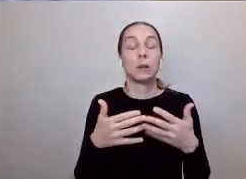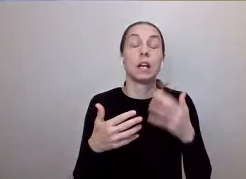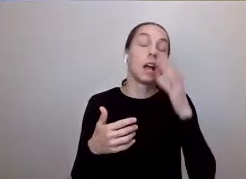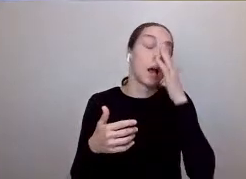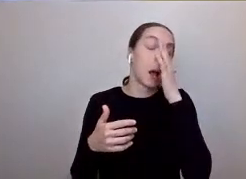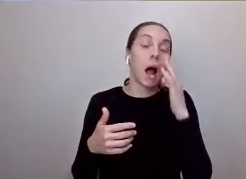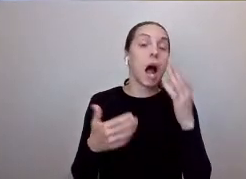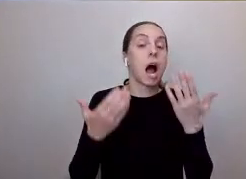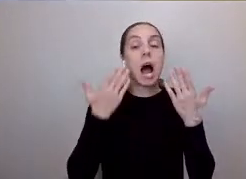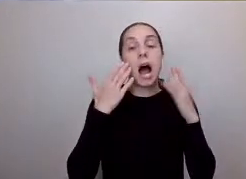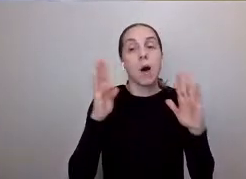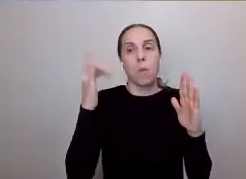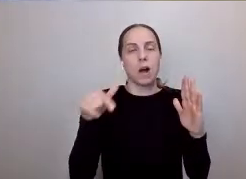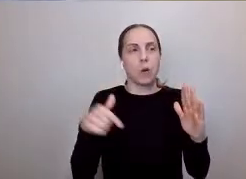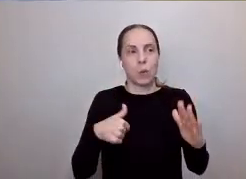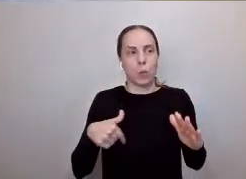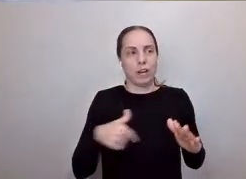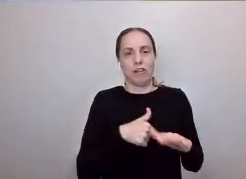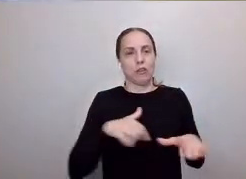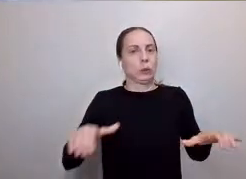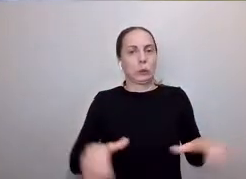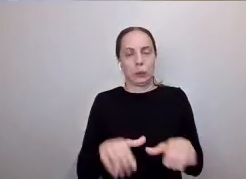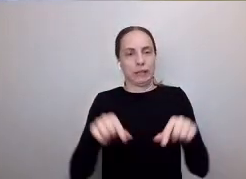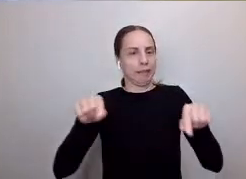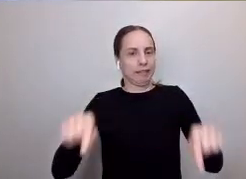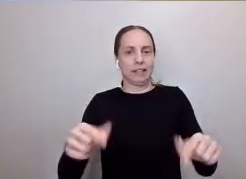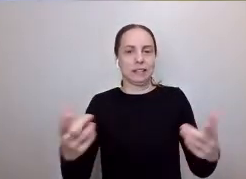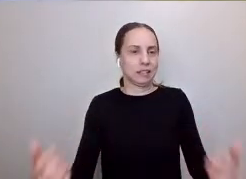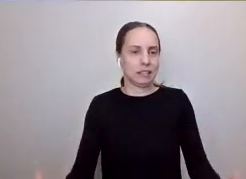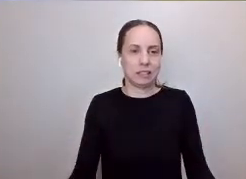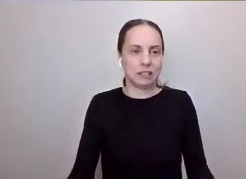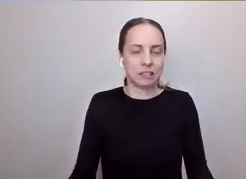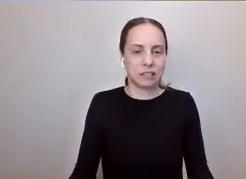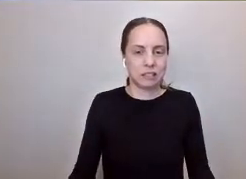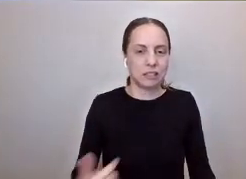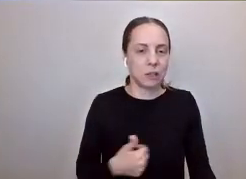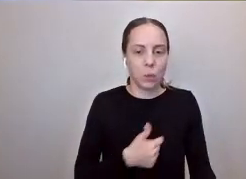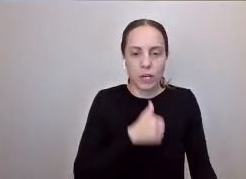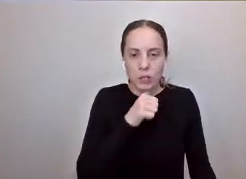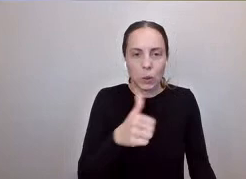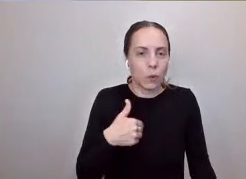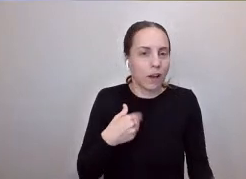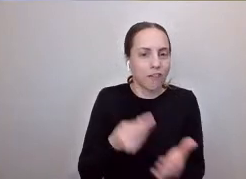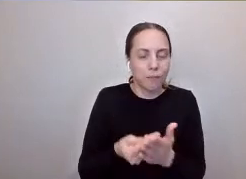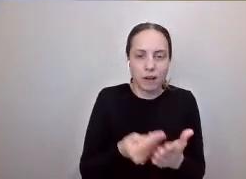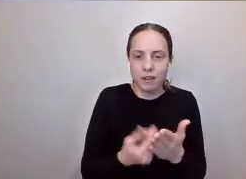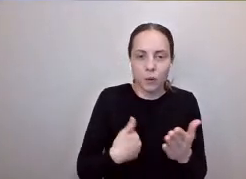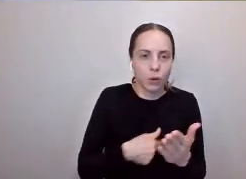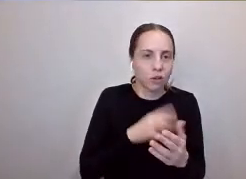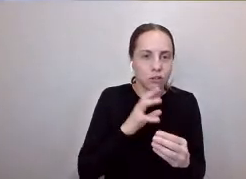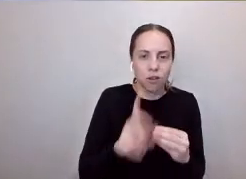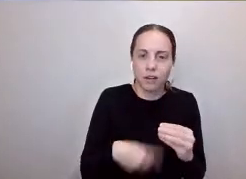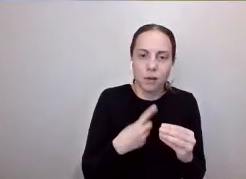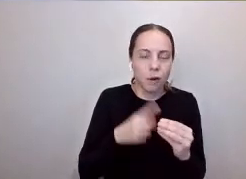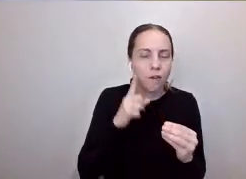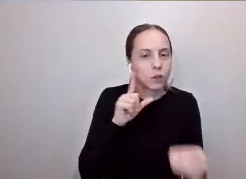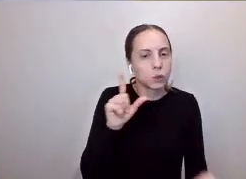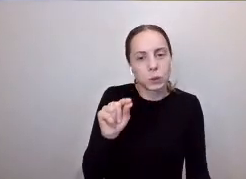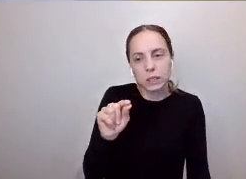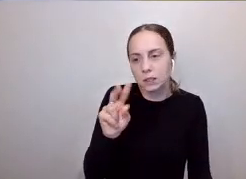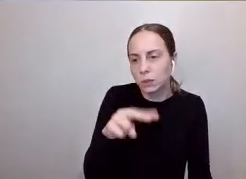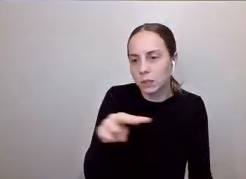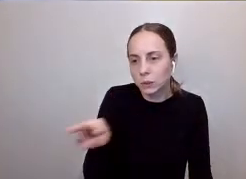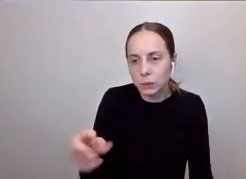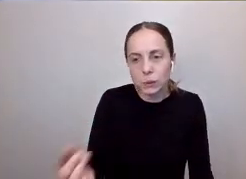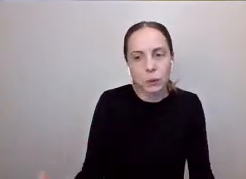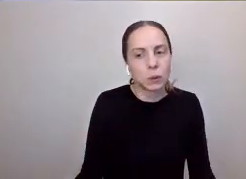this, because we don't have money that we're talking about for 2022. We don't even have